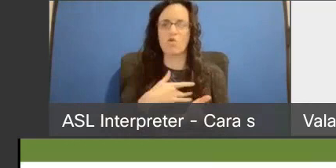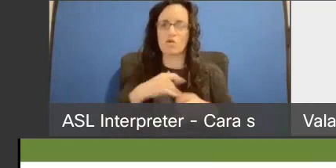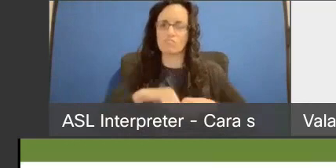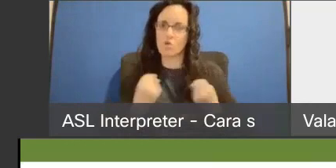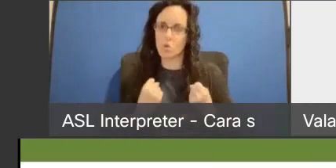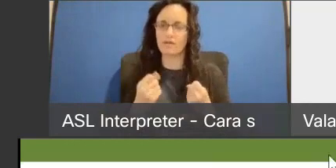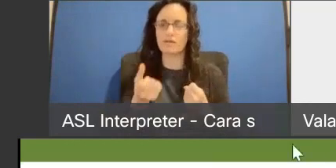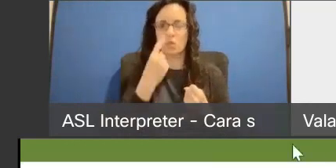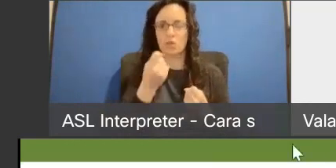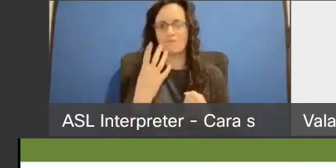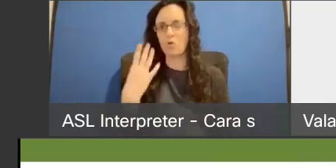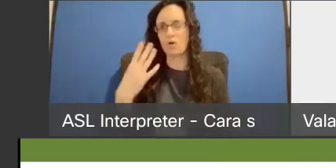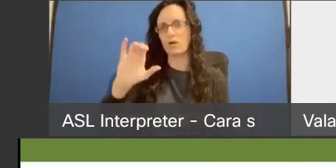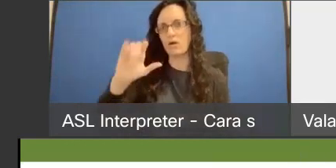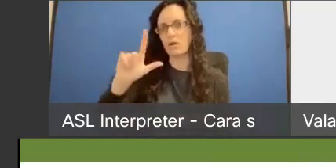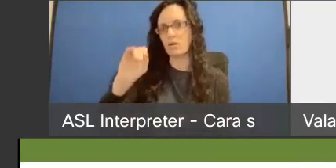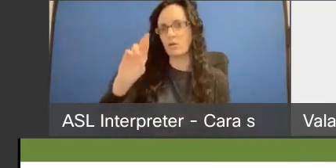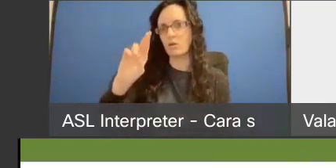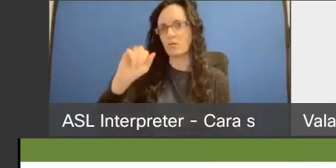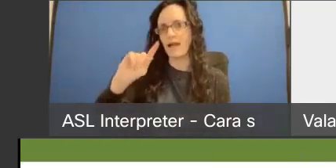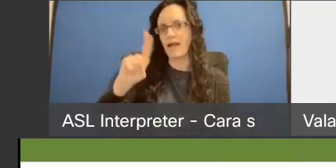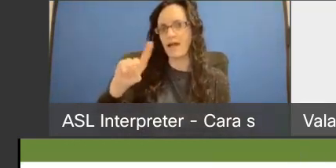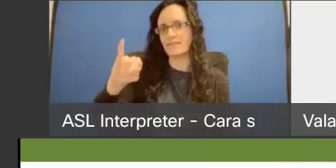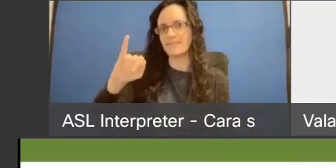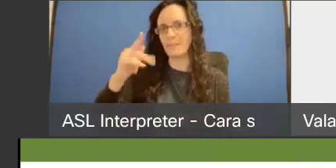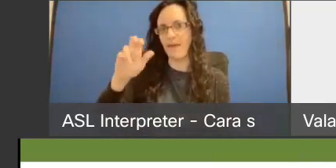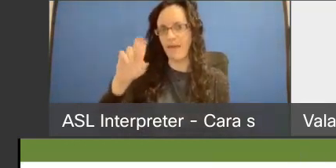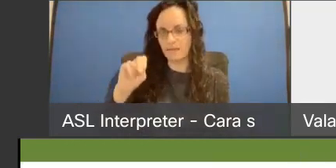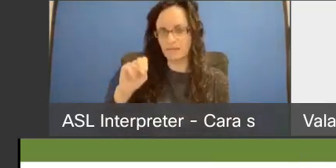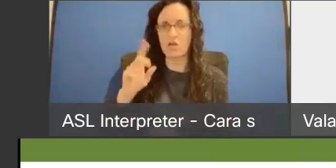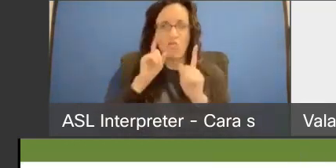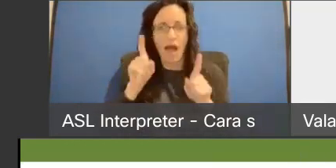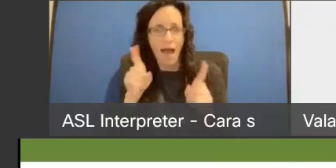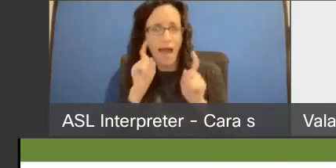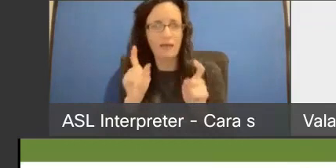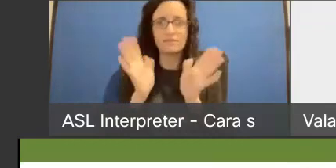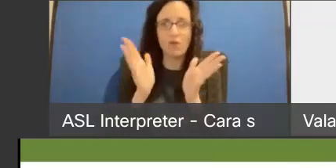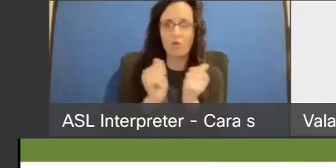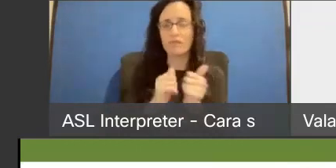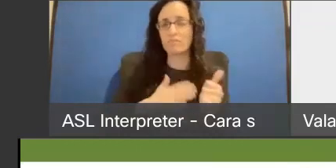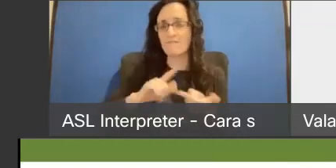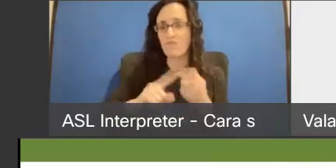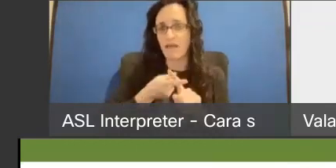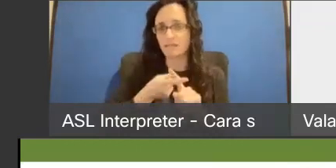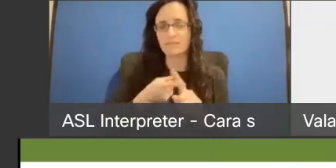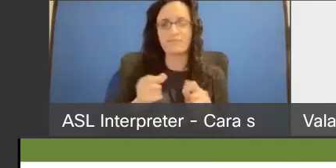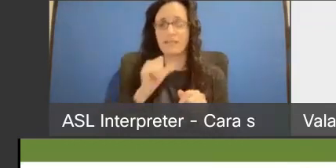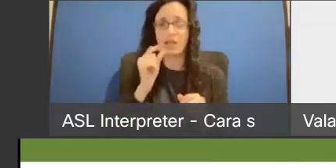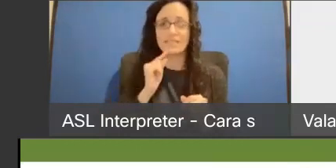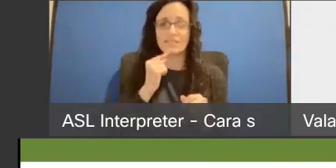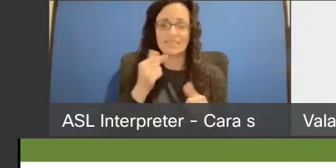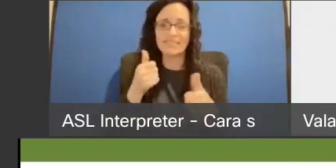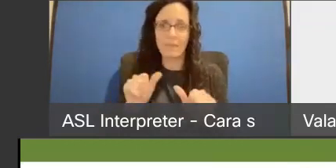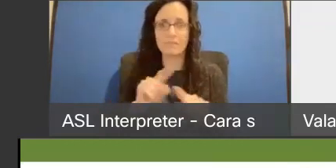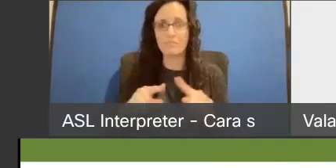4 clonazepam and cried it out, talked it out with some of my friends. It wasn't a serious attempt, but I did